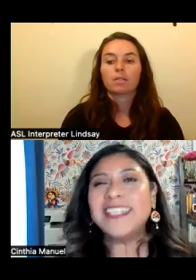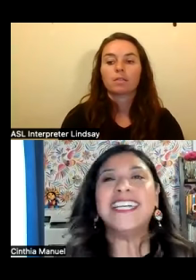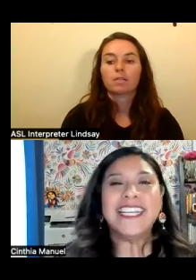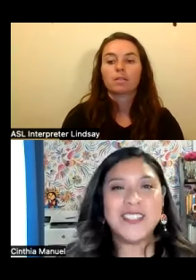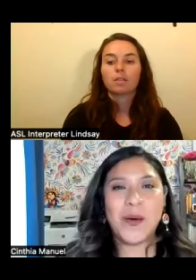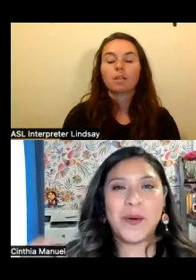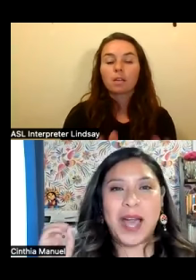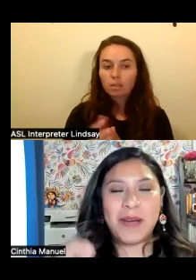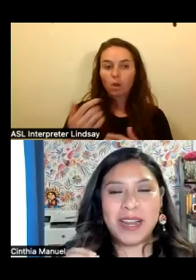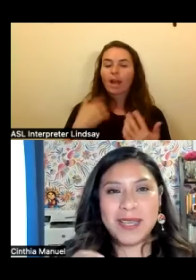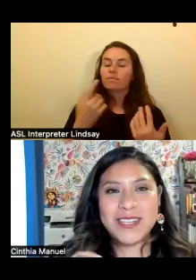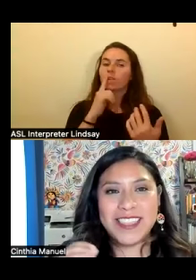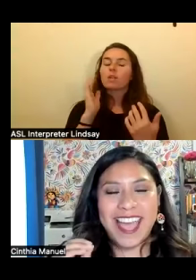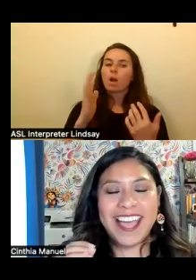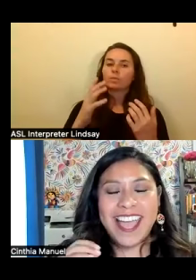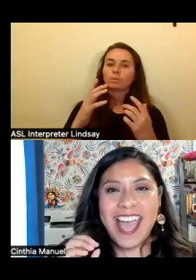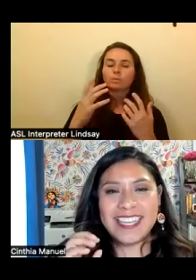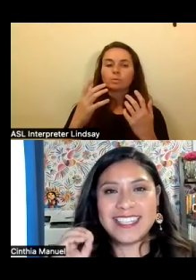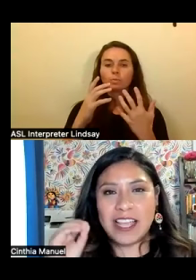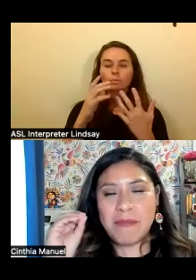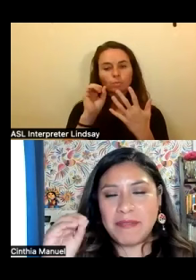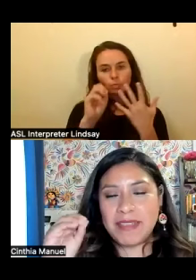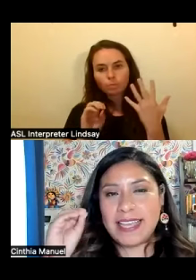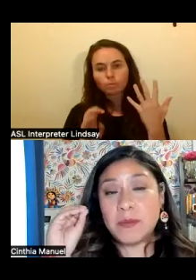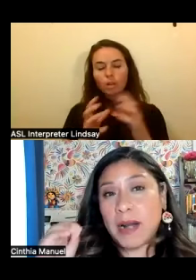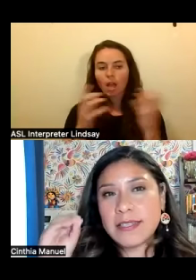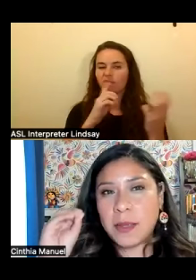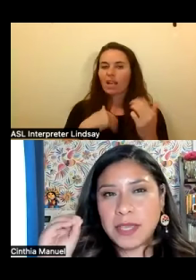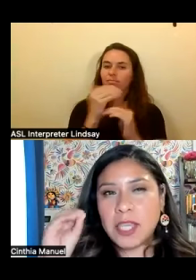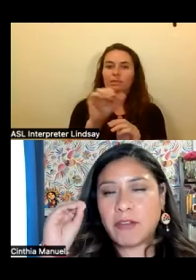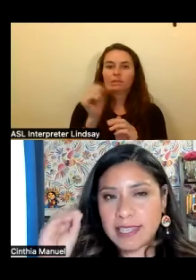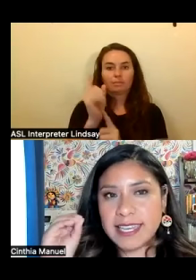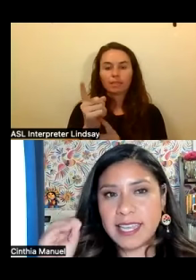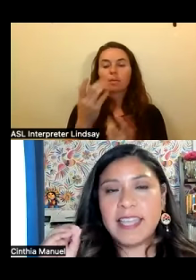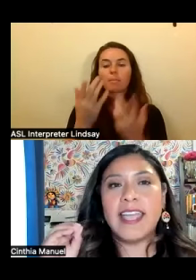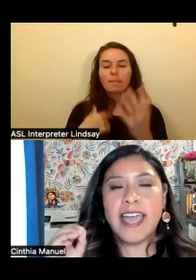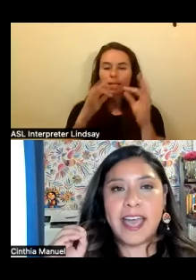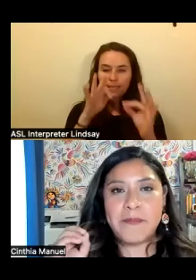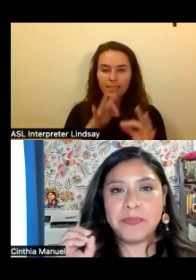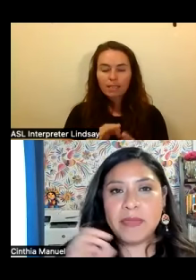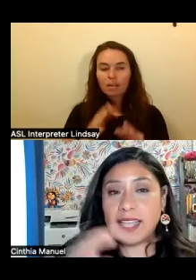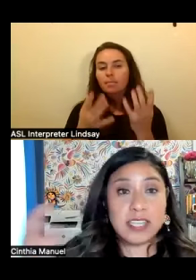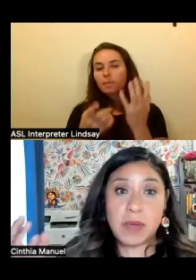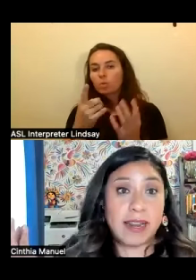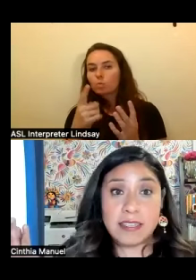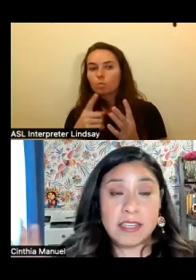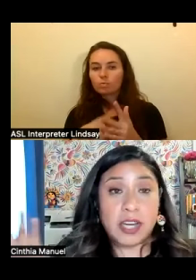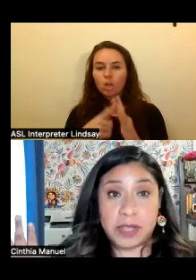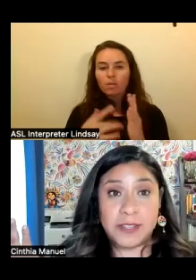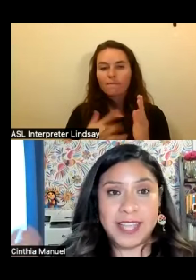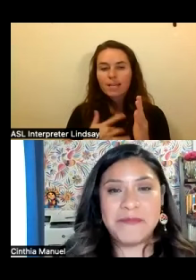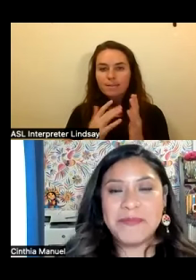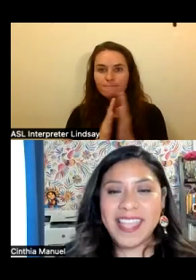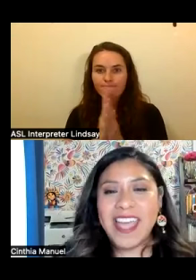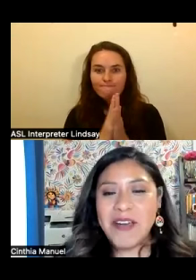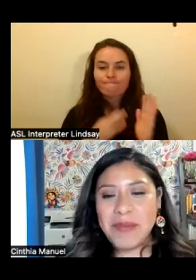you. So I want to make sure that I just maybe spark some curiosity and just what I'm going to share with